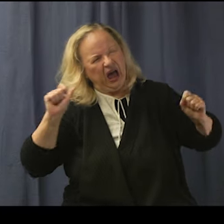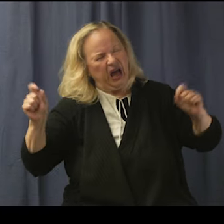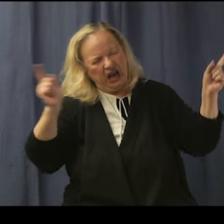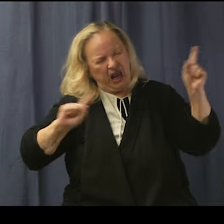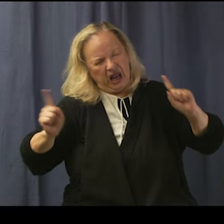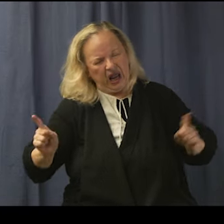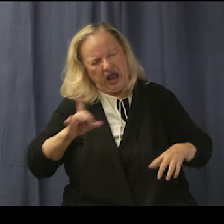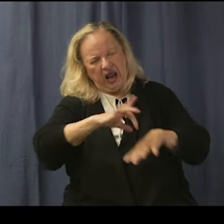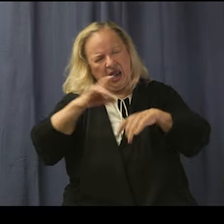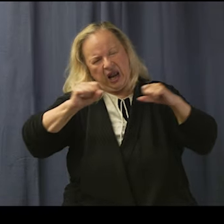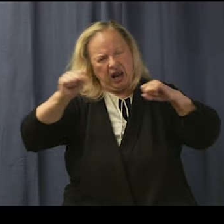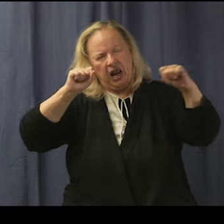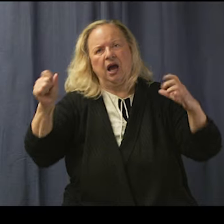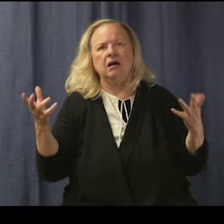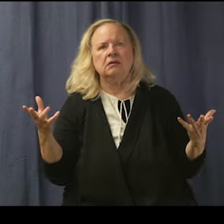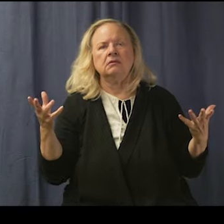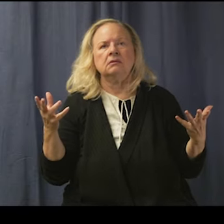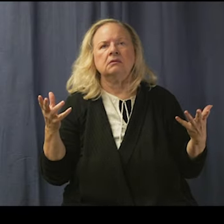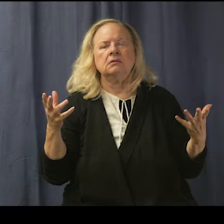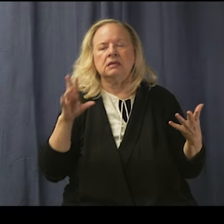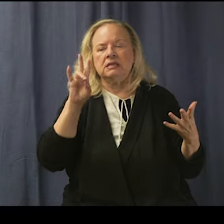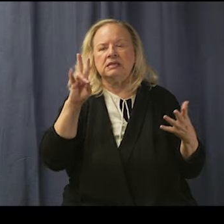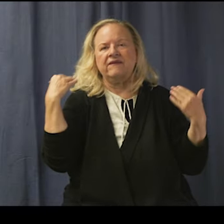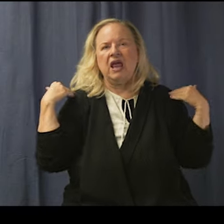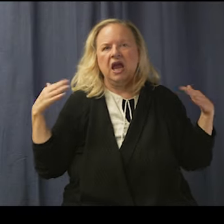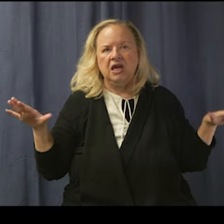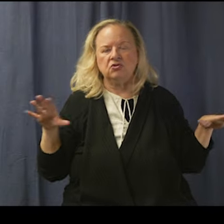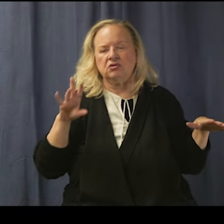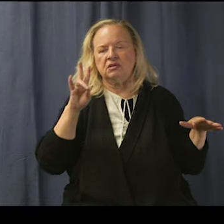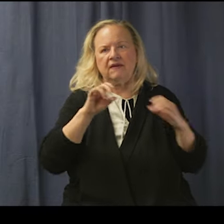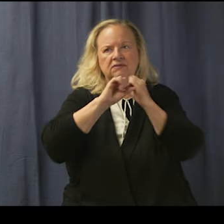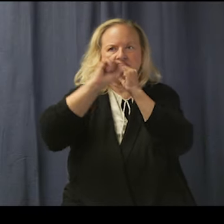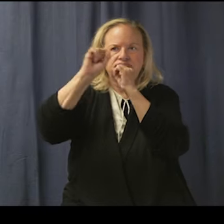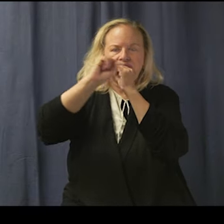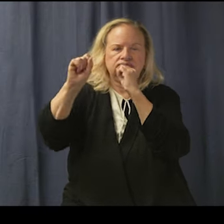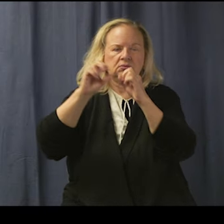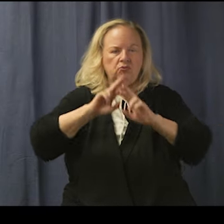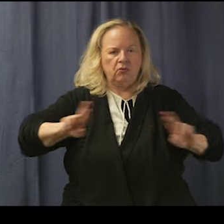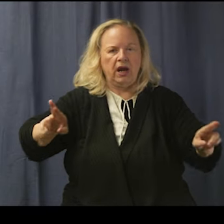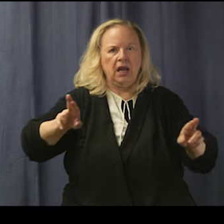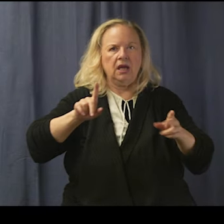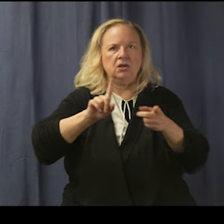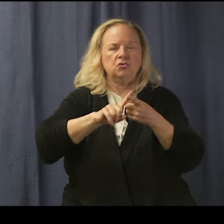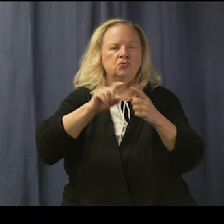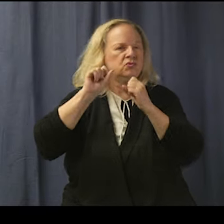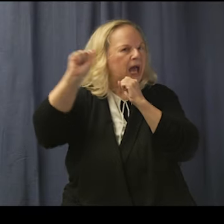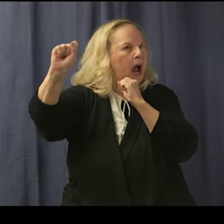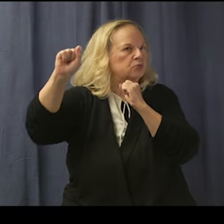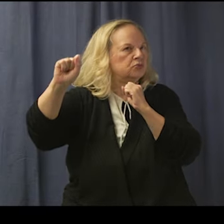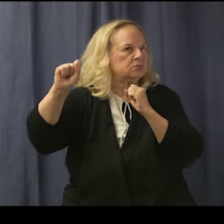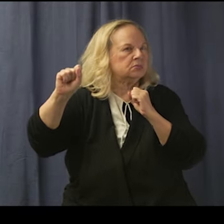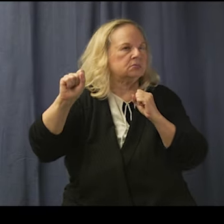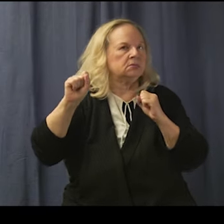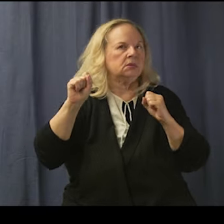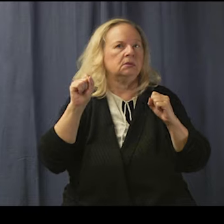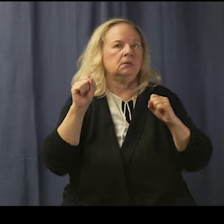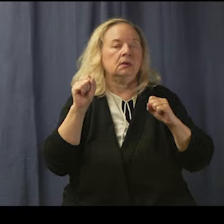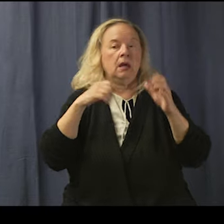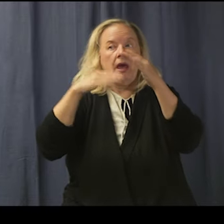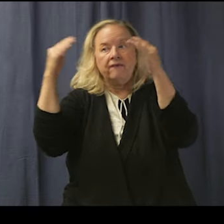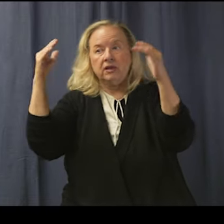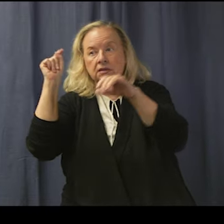lightnings and an earthquake that we read earlier, and the seven angels, which had the seven trumpets, prepared themselves to sound. So do you see how there's